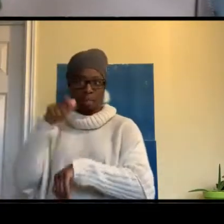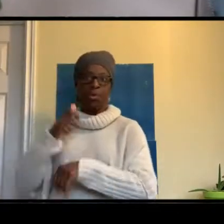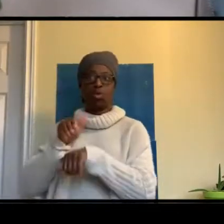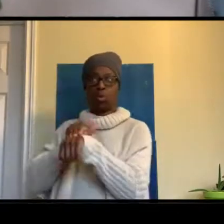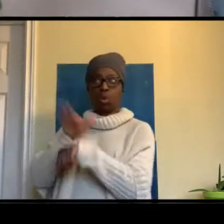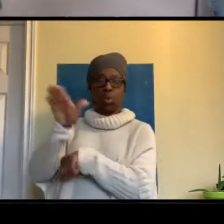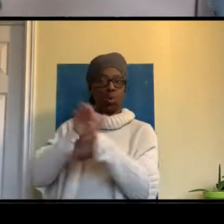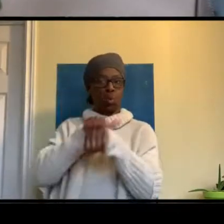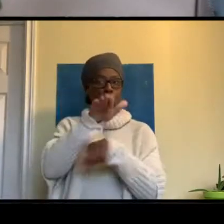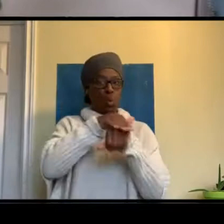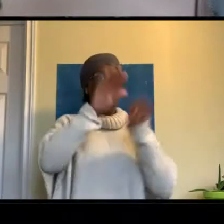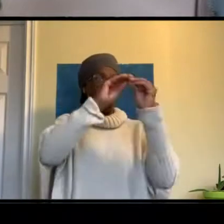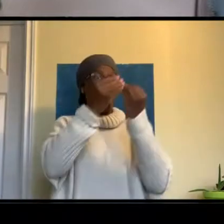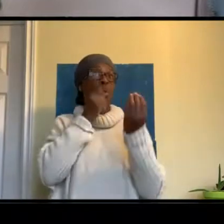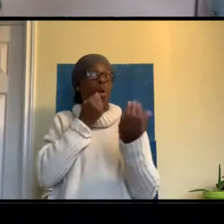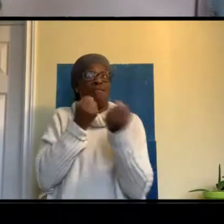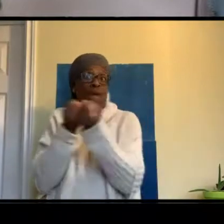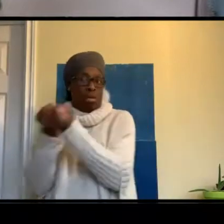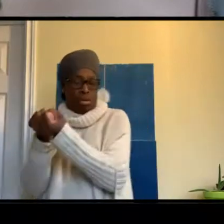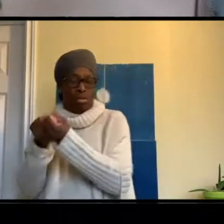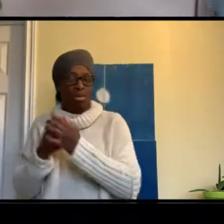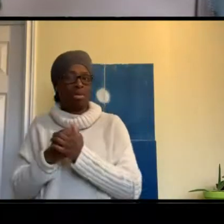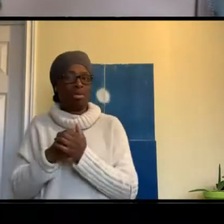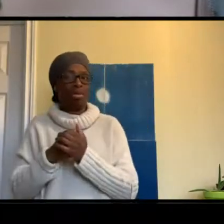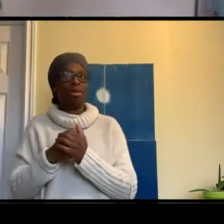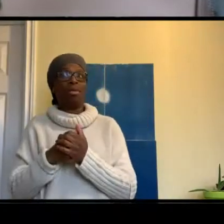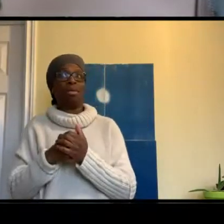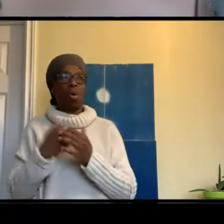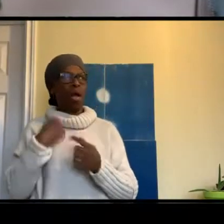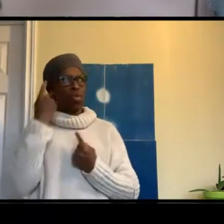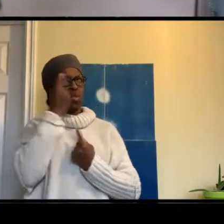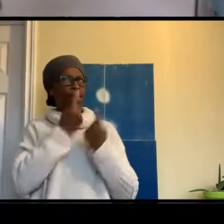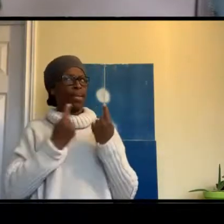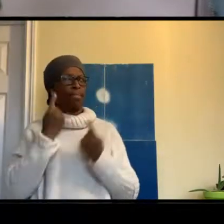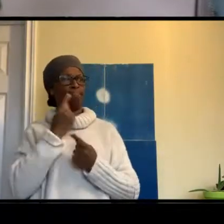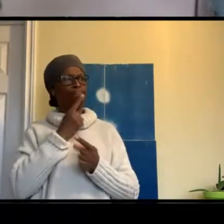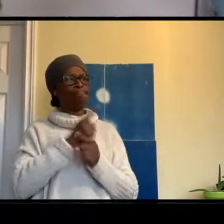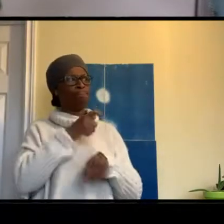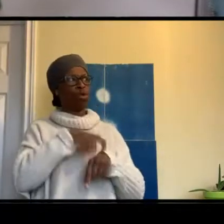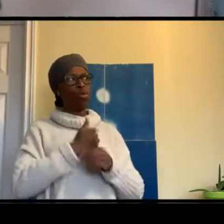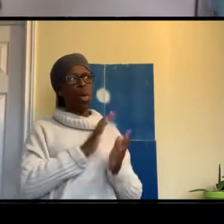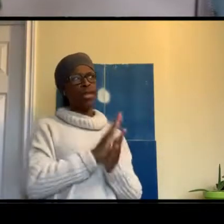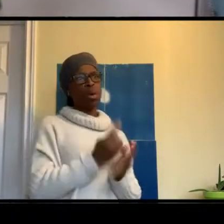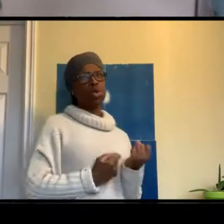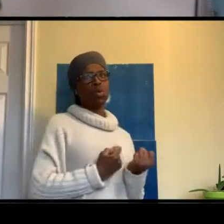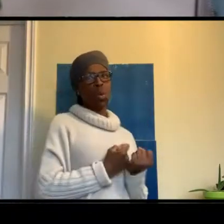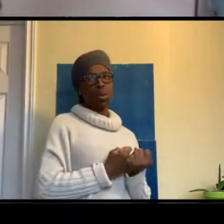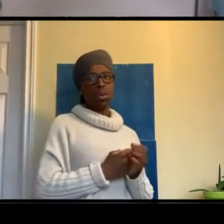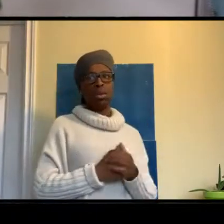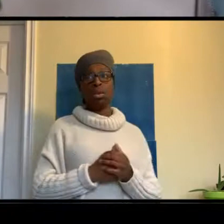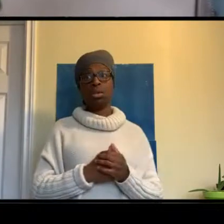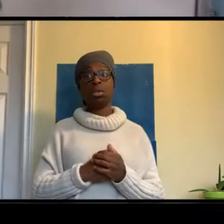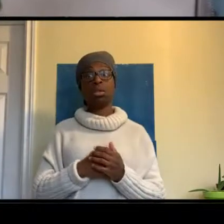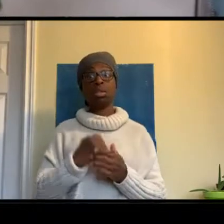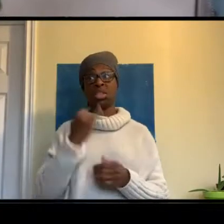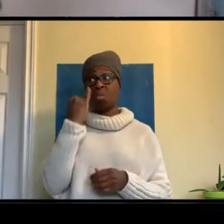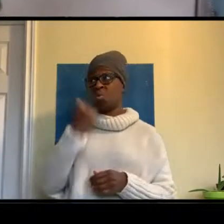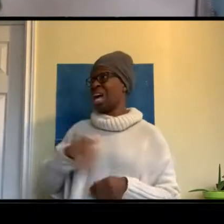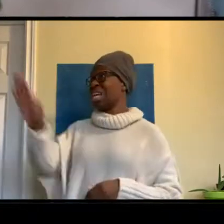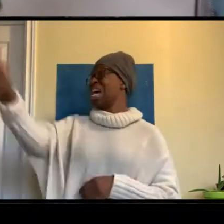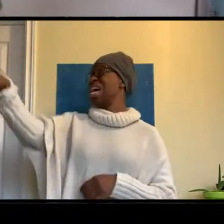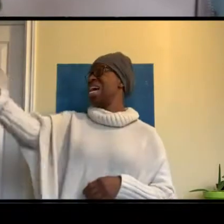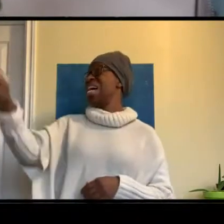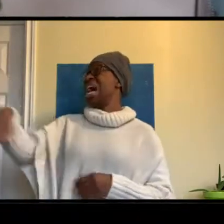other organizations are also in crunch time for grant writing, right? So even just like calling another organization